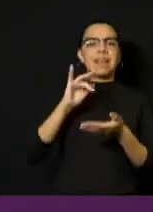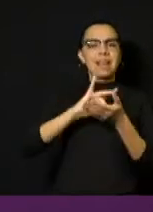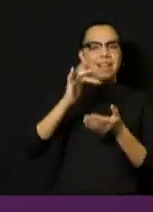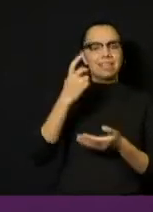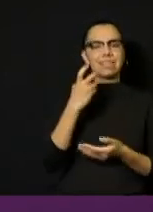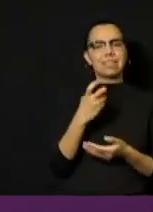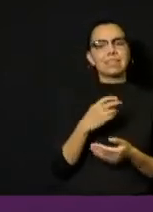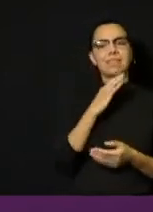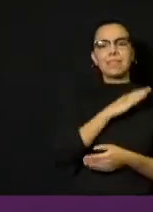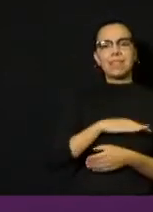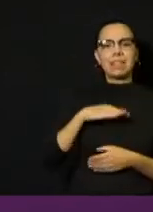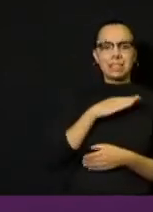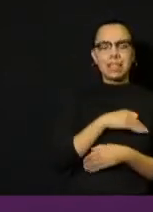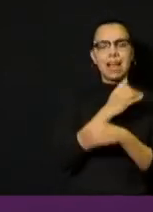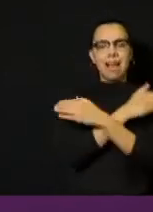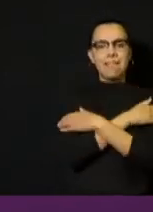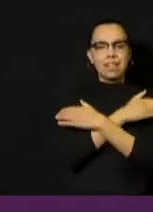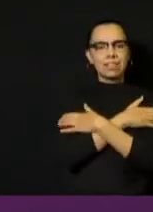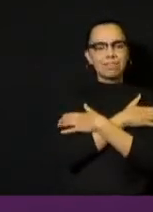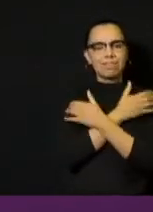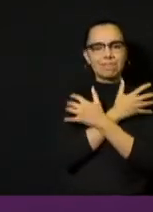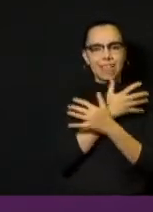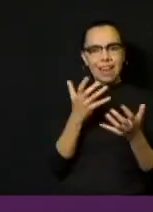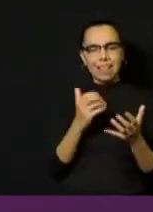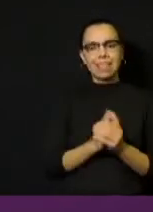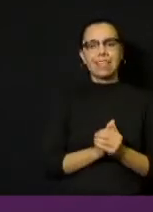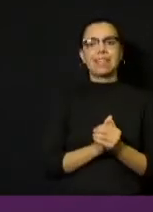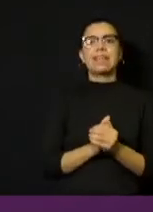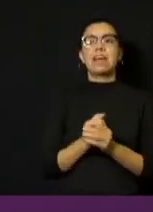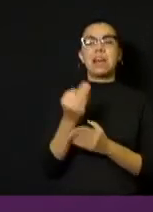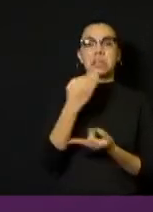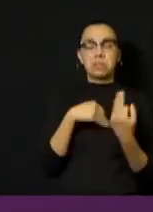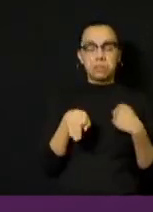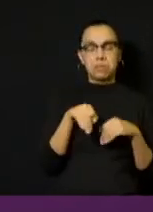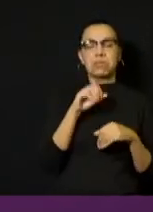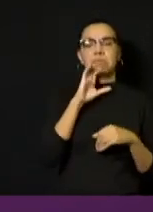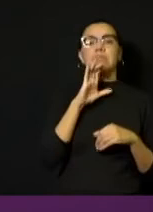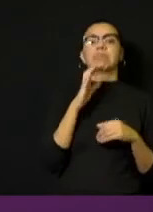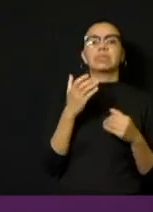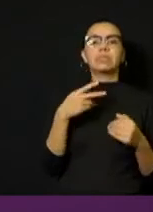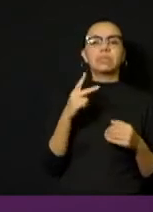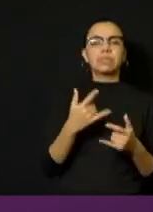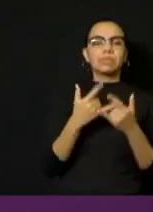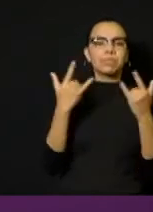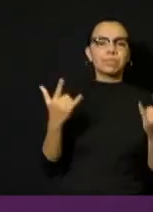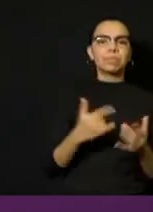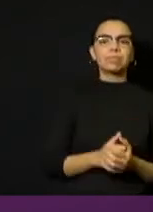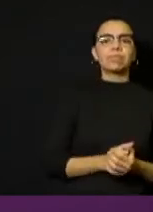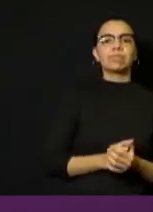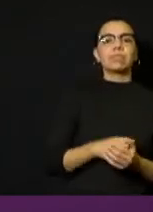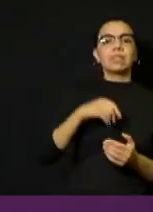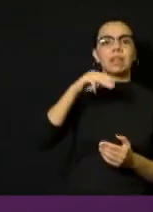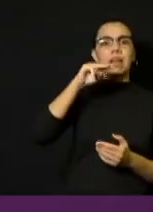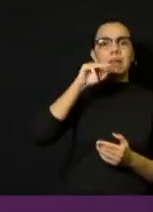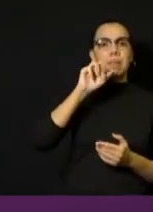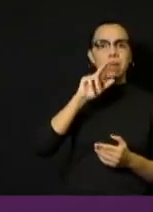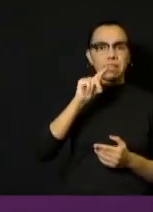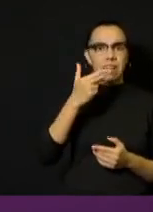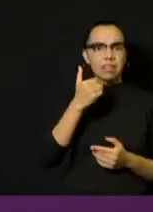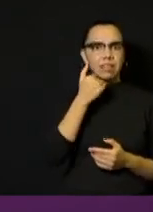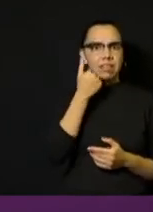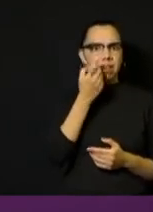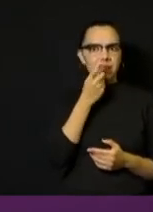por lo que congratulations, everyone. Nos dejaron a todos impactados. Marta, ¿algo quieres decir? Marta,